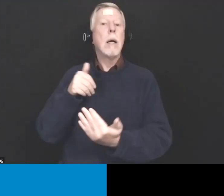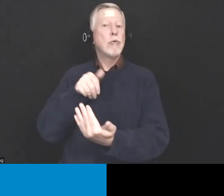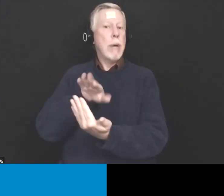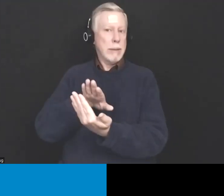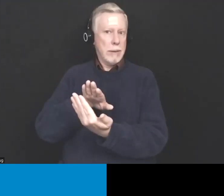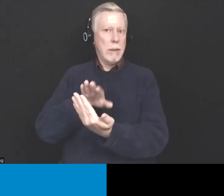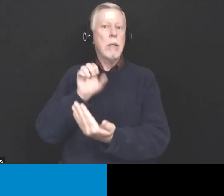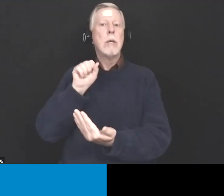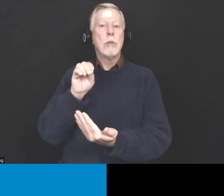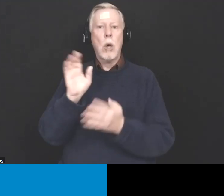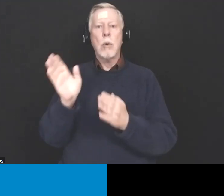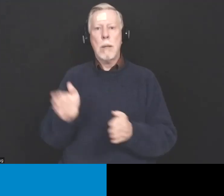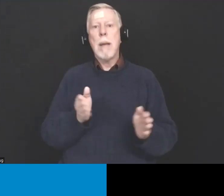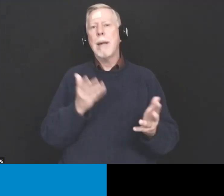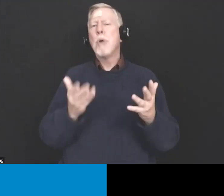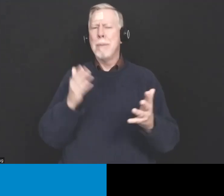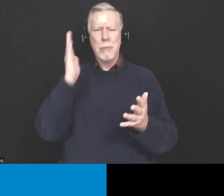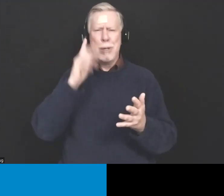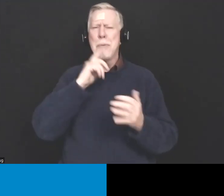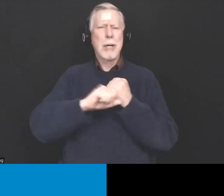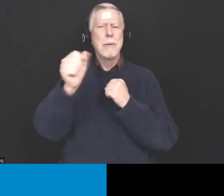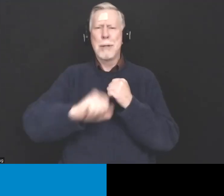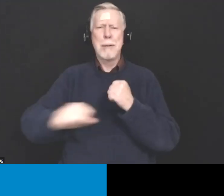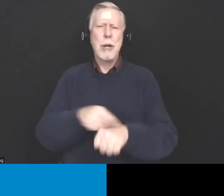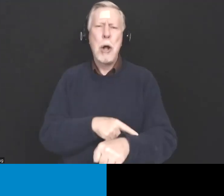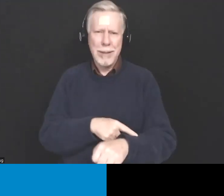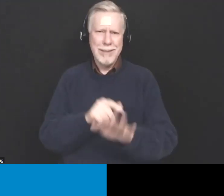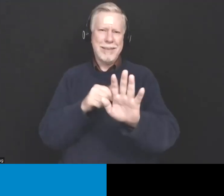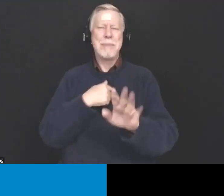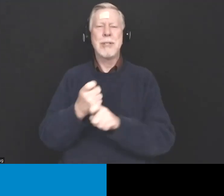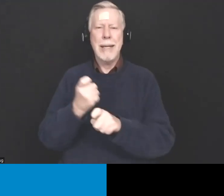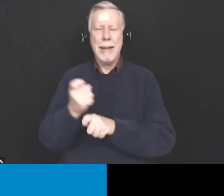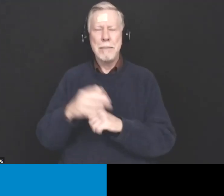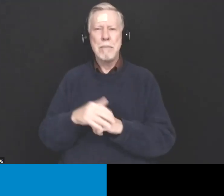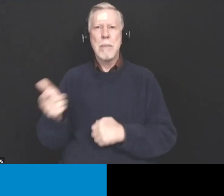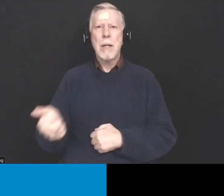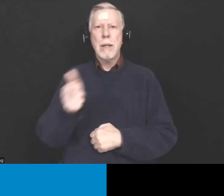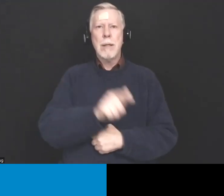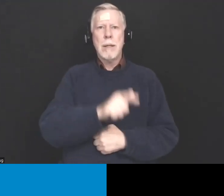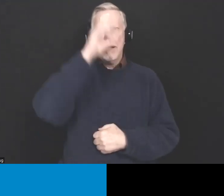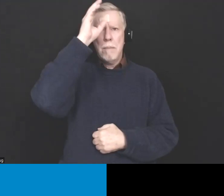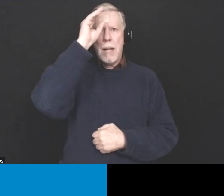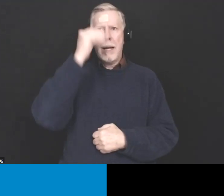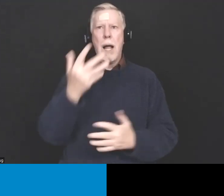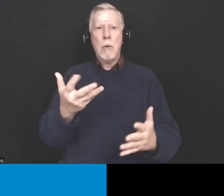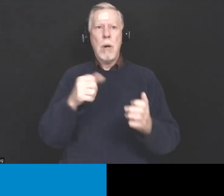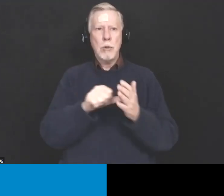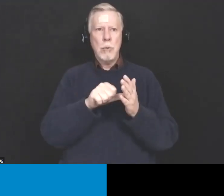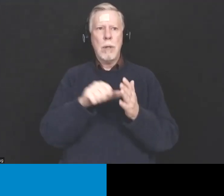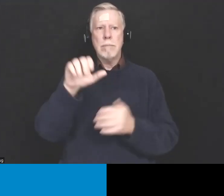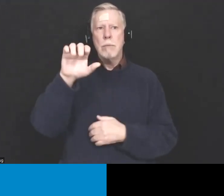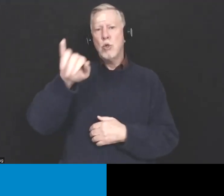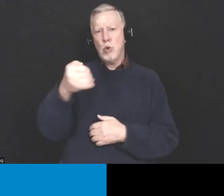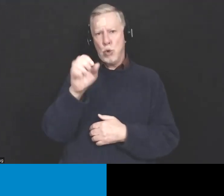be really, really long. Anyway, no, I'm just kidding. So I want to underscore that point though, because that's one of the most